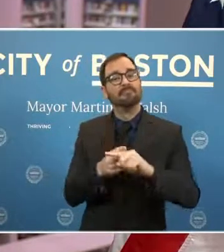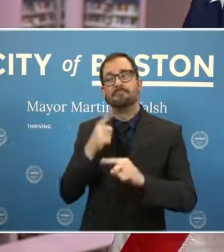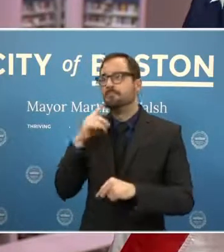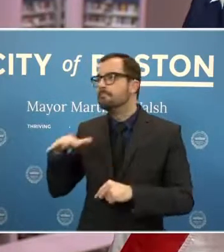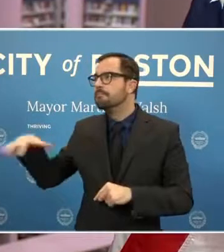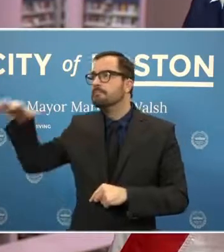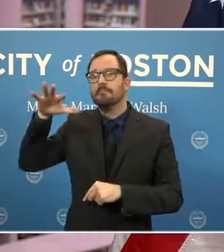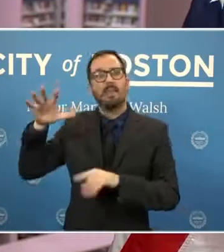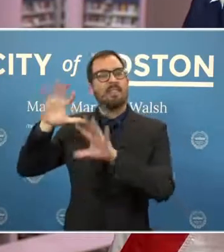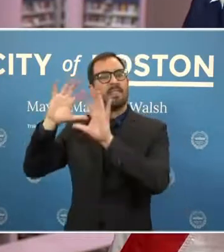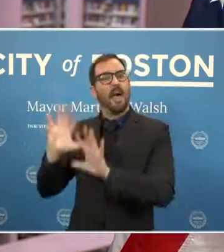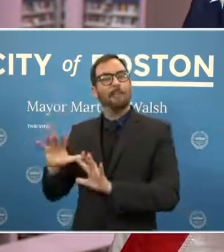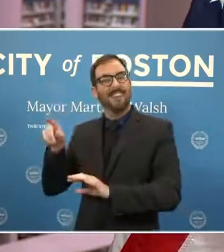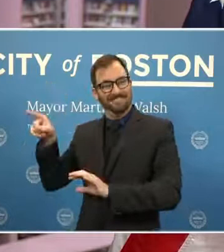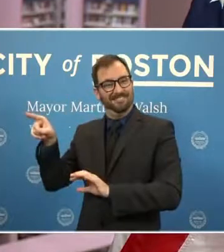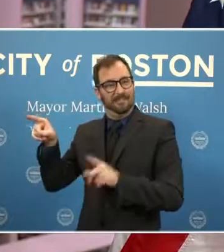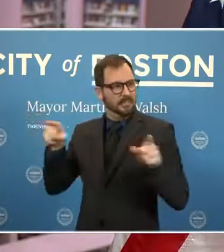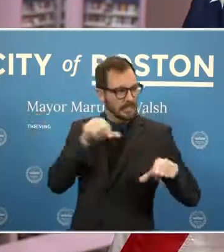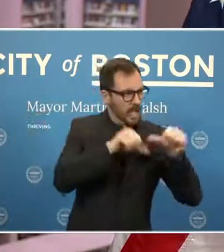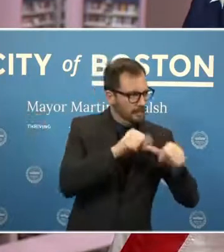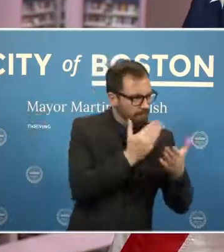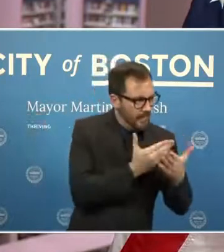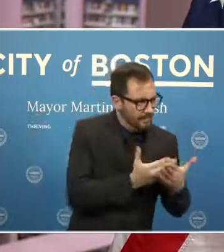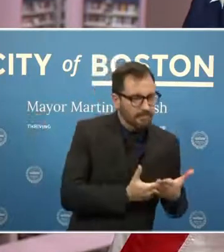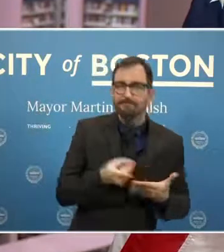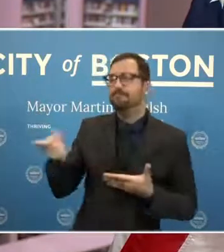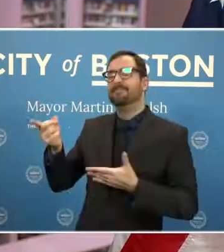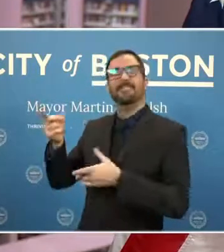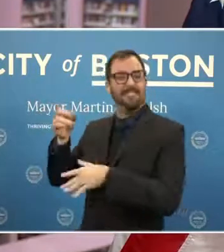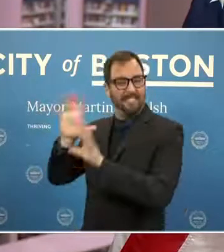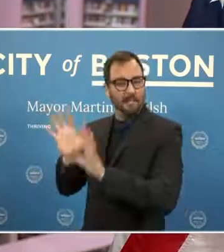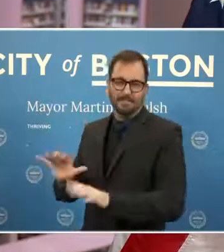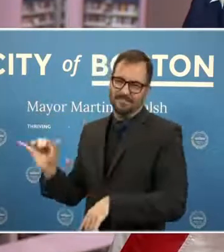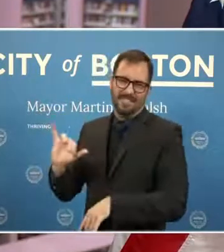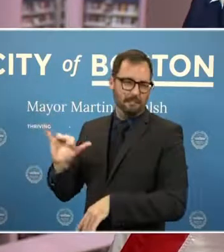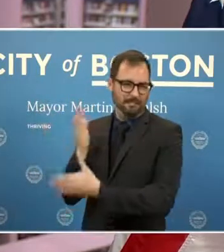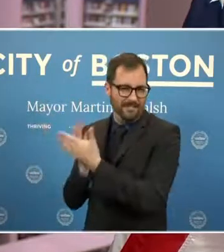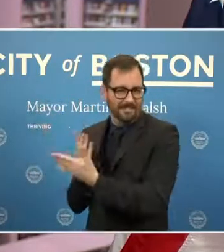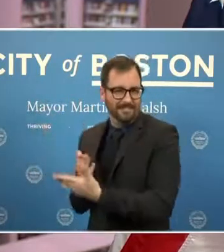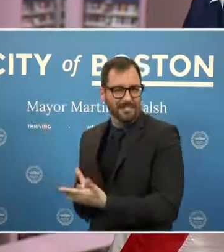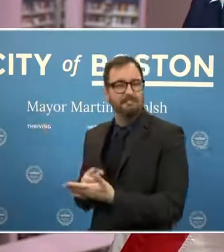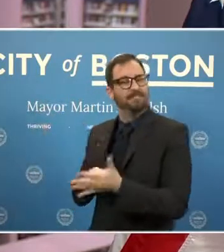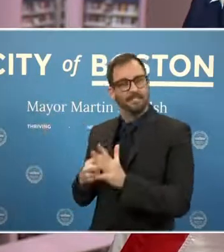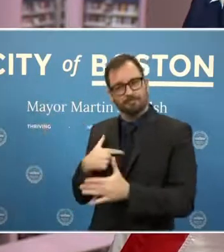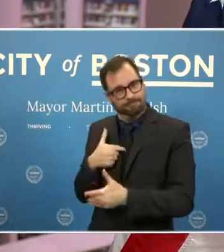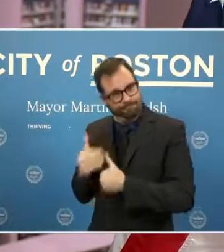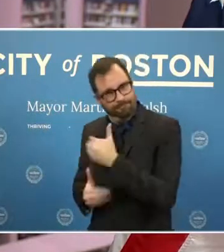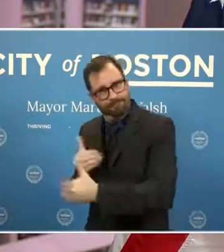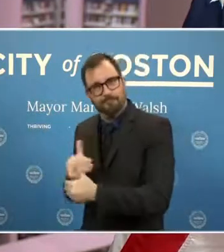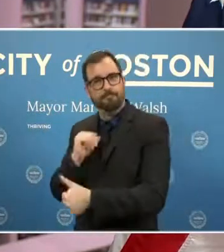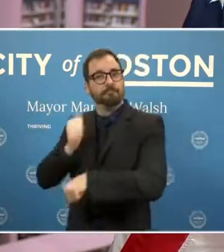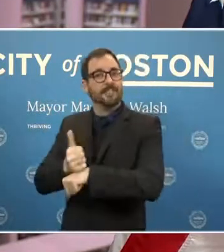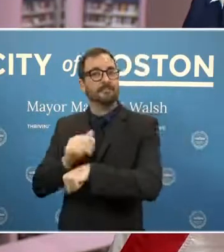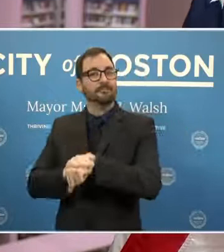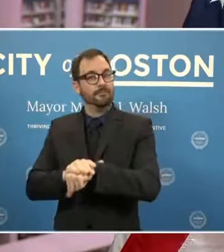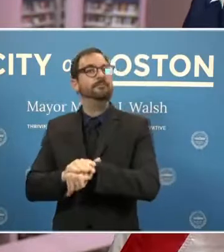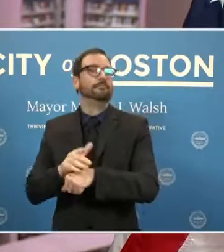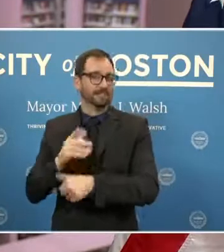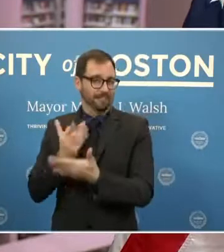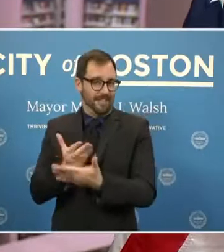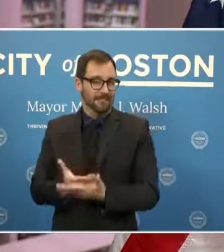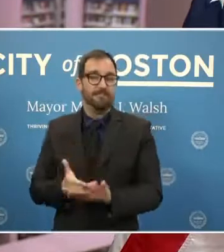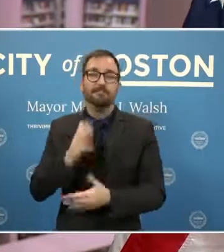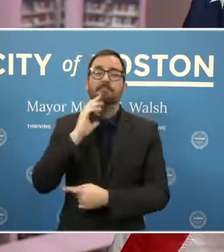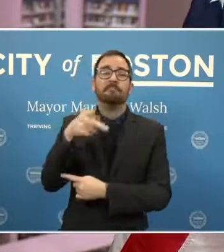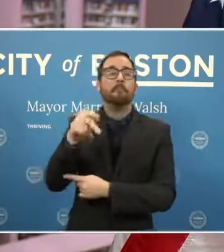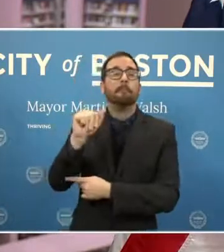did. As chair of the U.S. Climate Mayors, I've led a coalition of cities ready to work with the Biden-Harris administration and bring